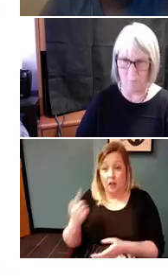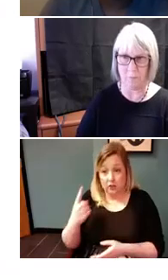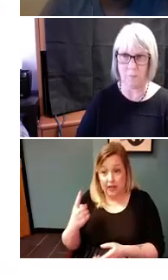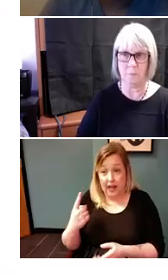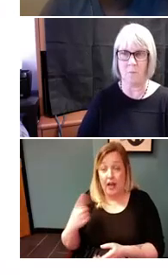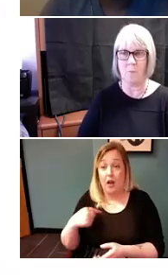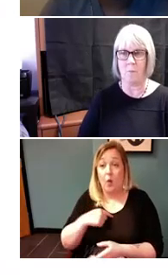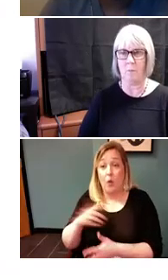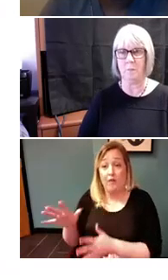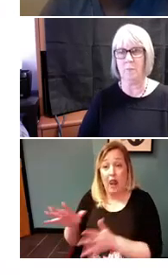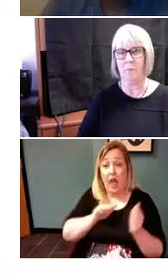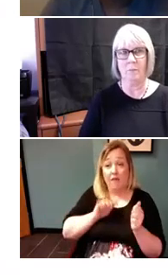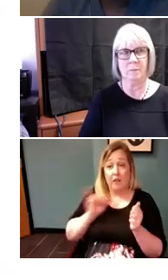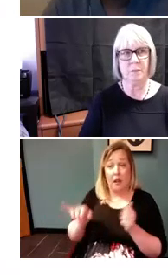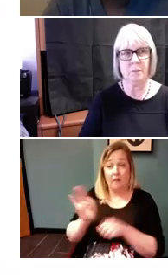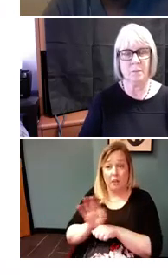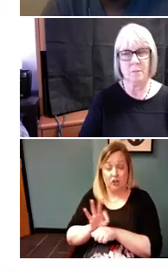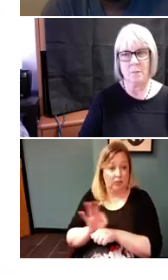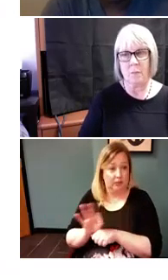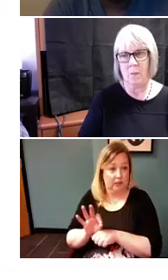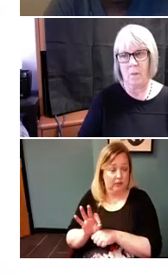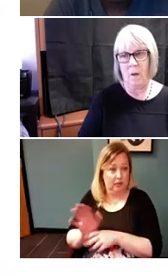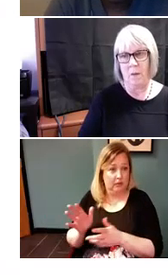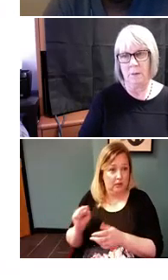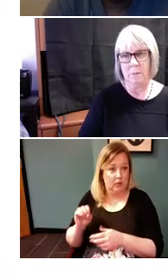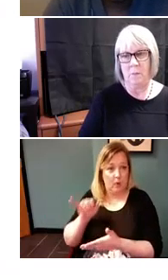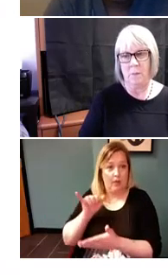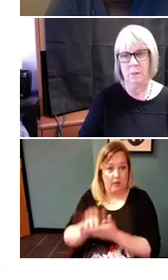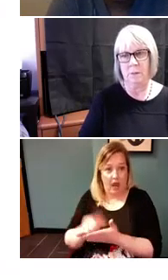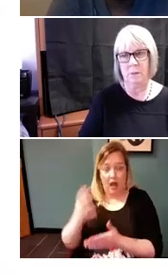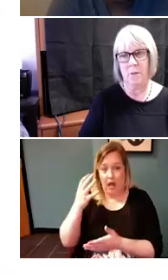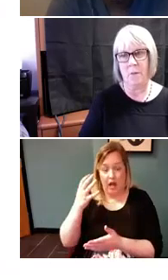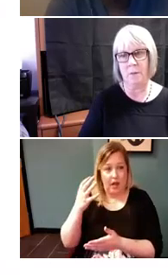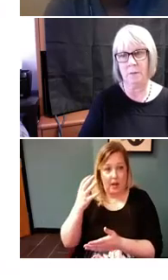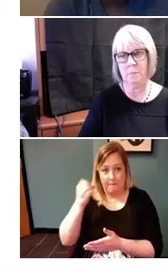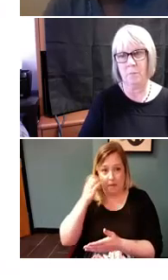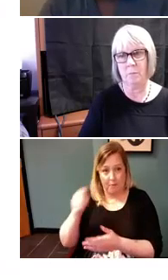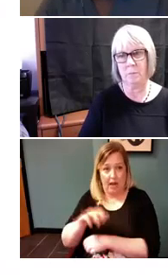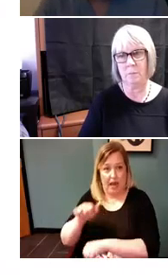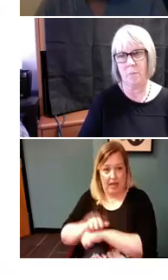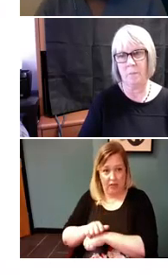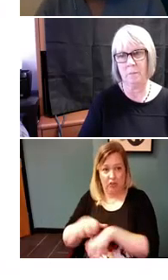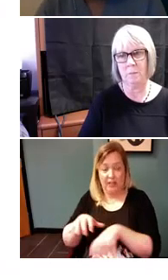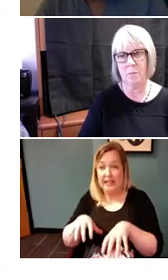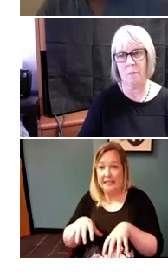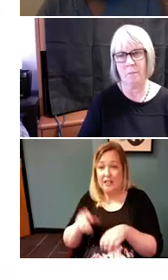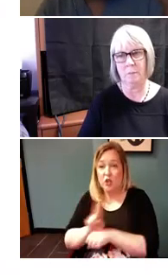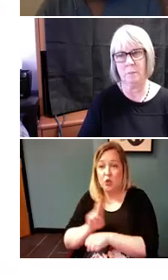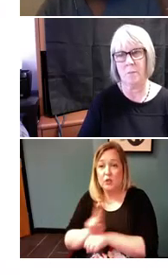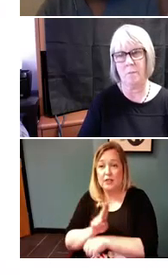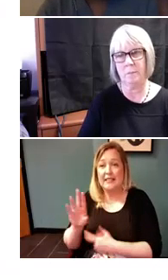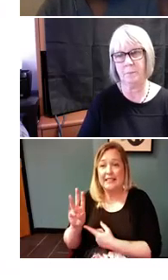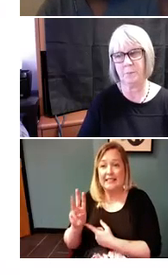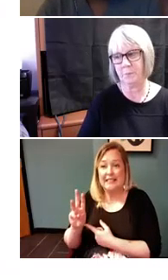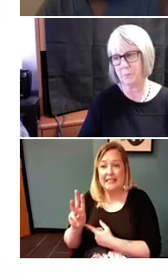so this particular memory allocation takes up 16 bytes. Now, once we return